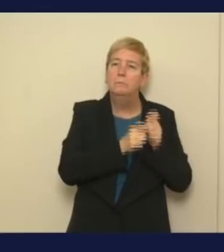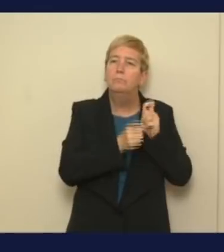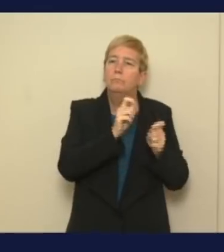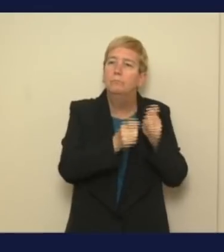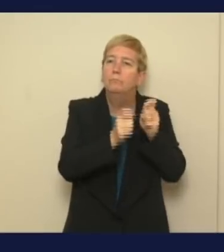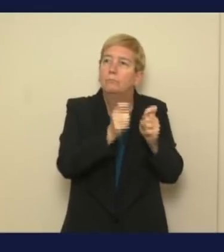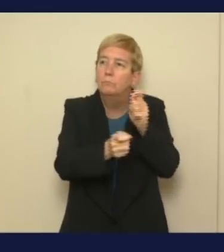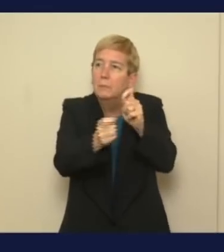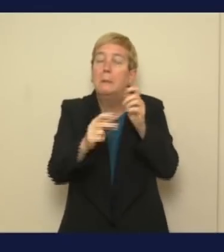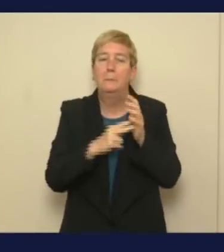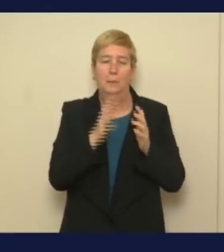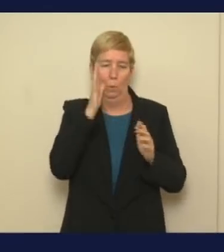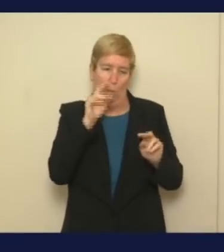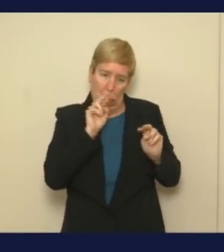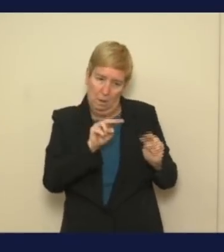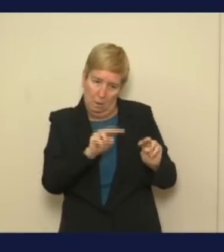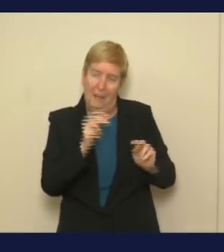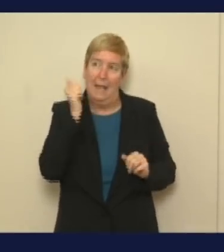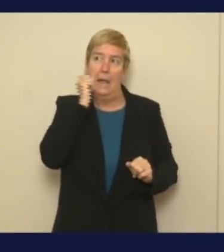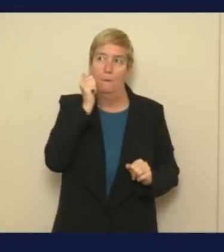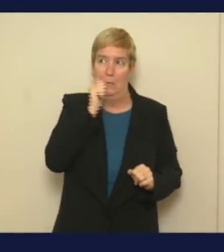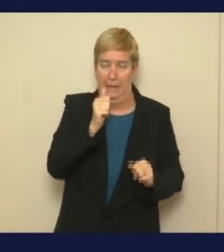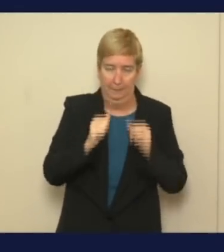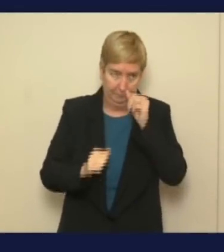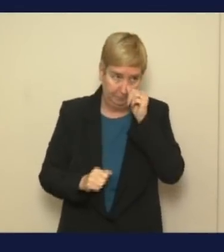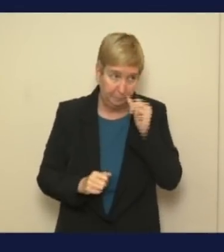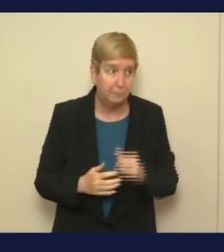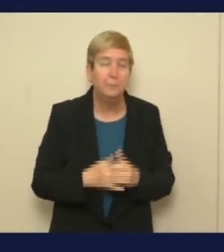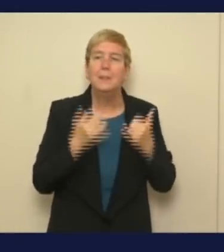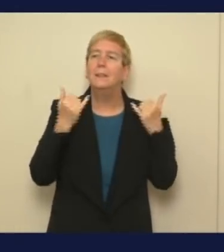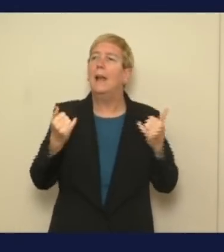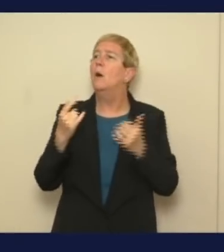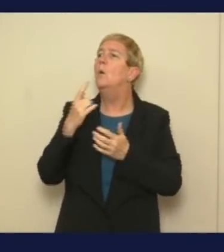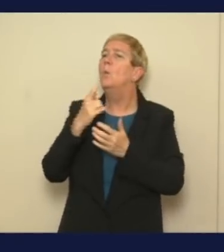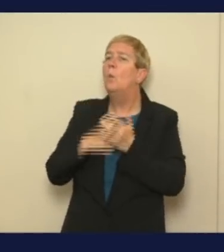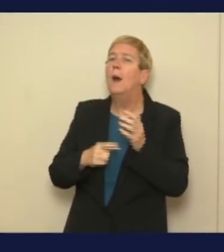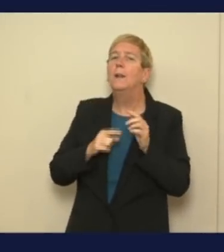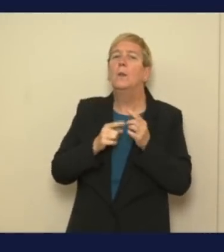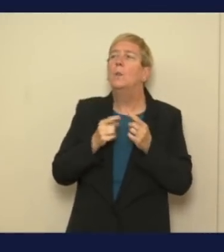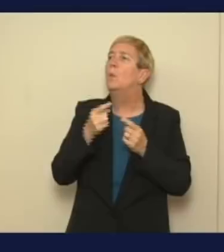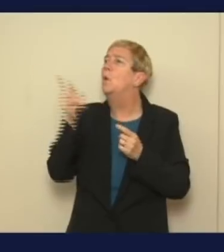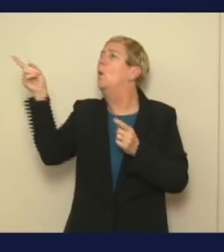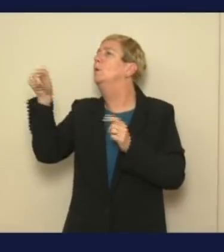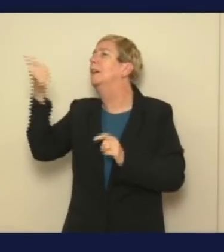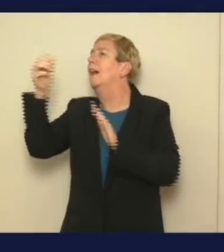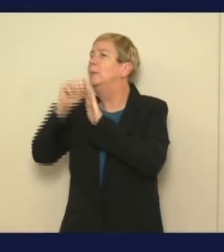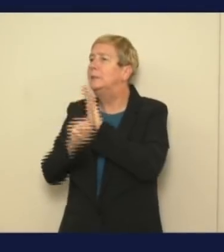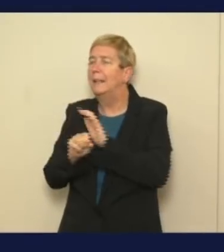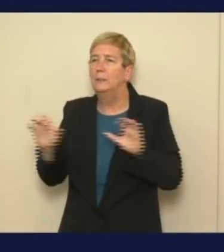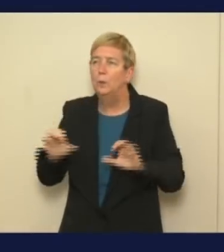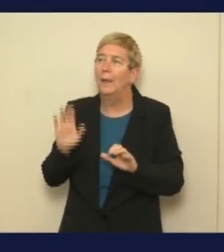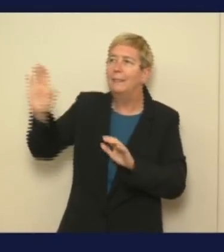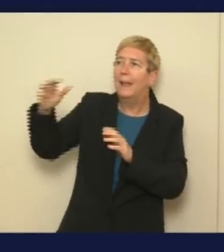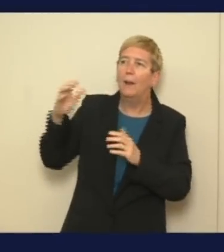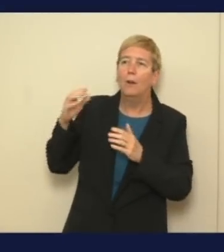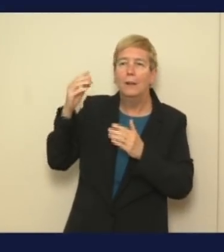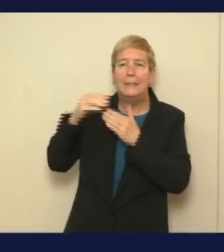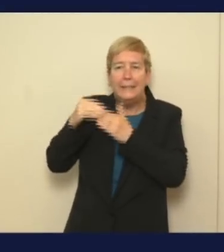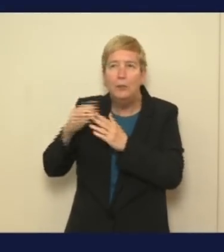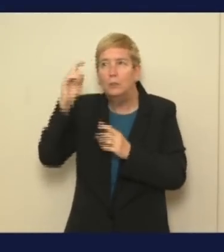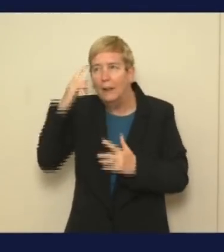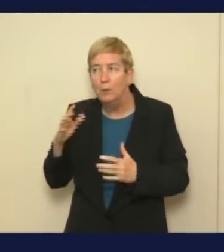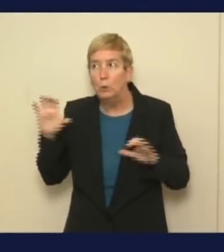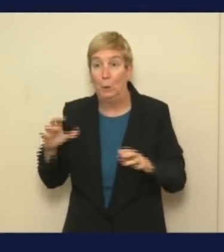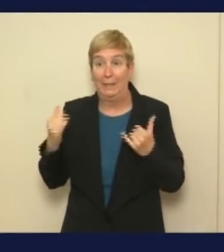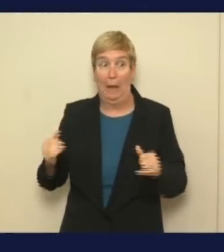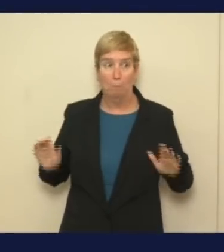every day. Now, what is the leadership doing in some of these other states that are seeing spikes? Well, in Texas, Governor